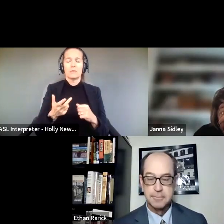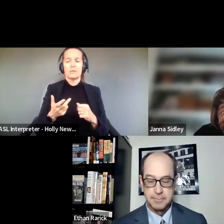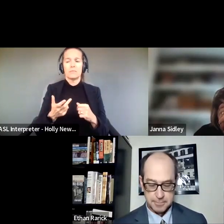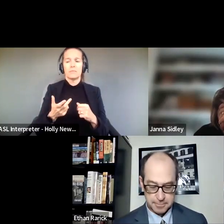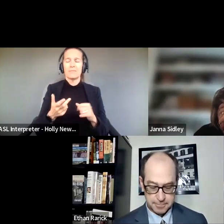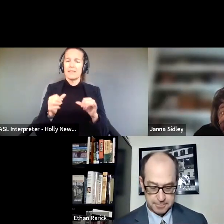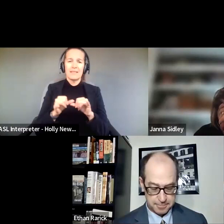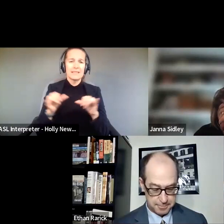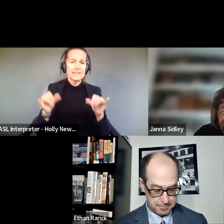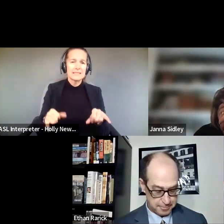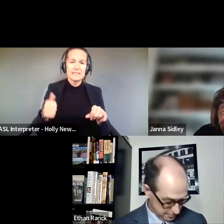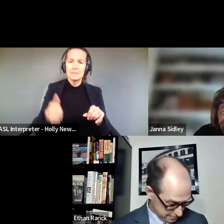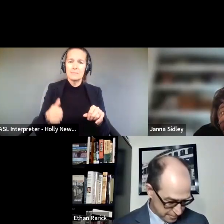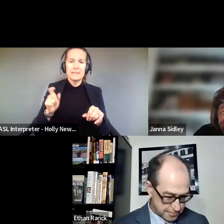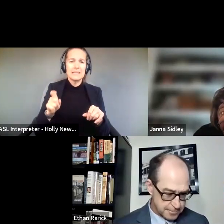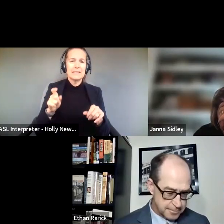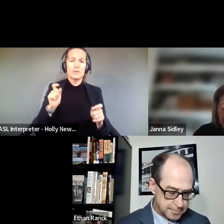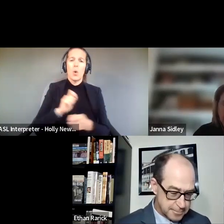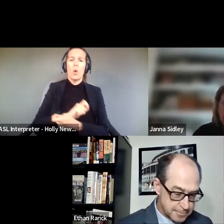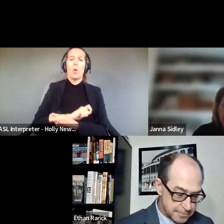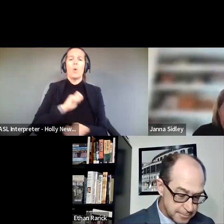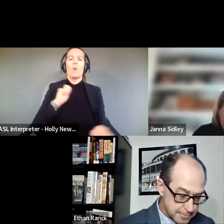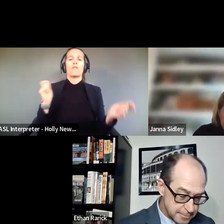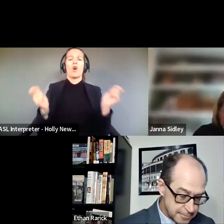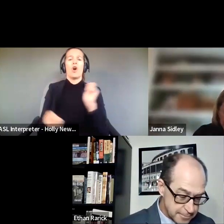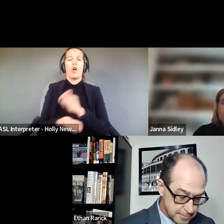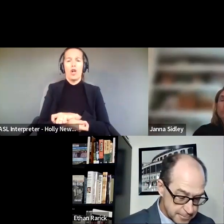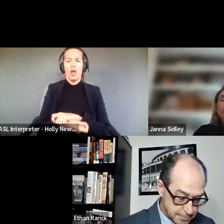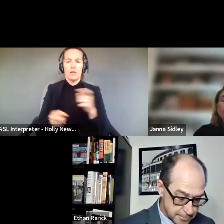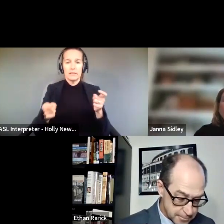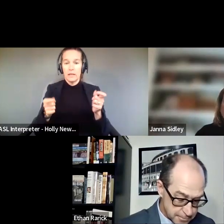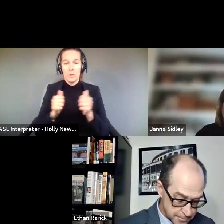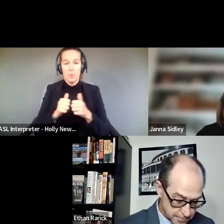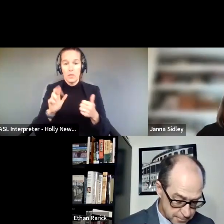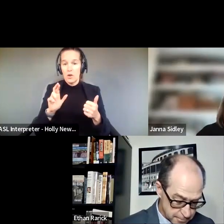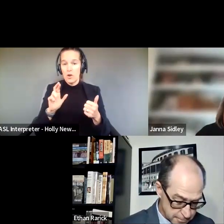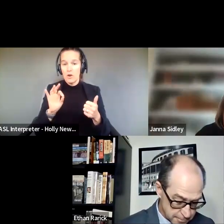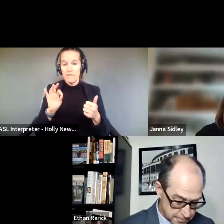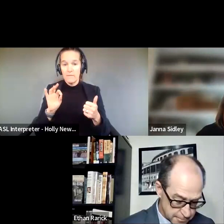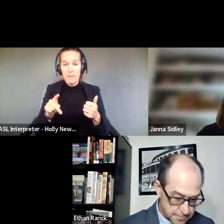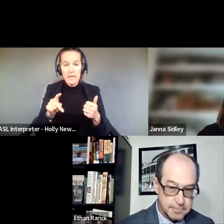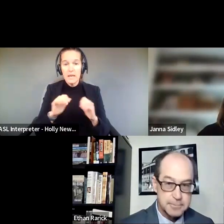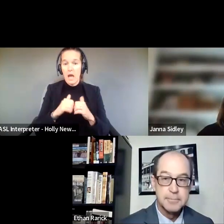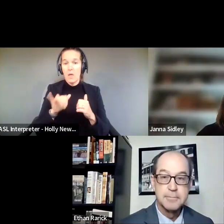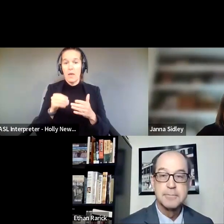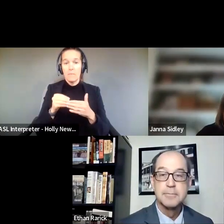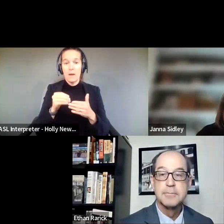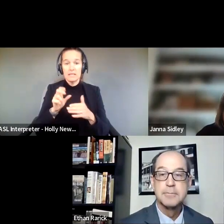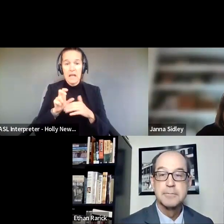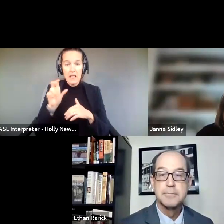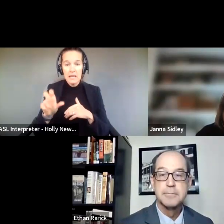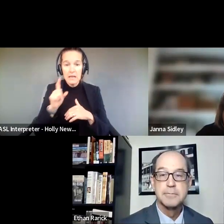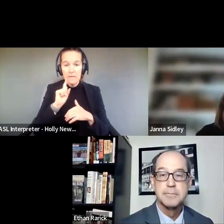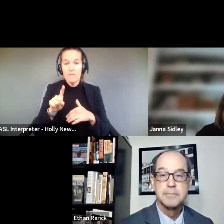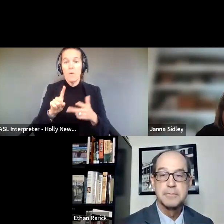The system needs an overhaul dealing with RFPs, how that money is being allocated for, and making sure